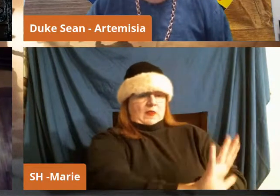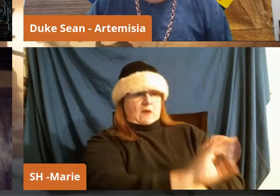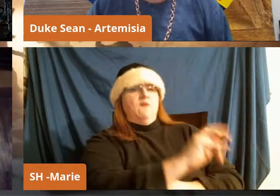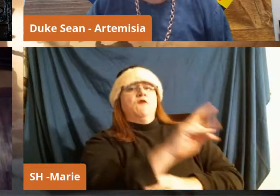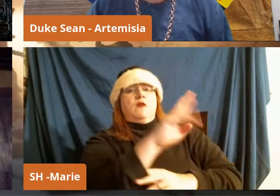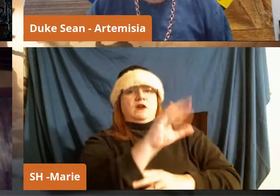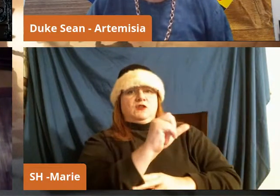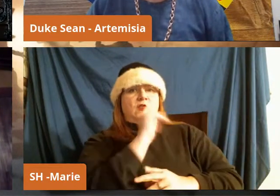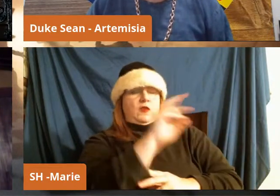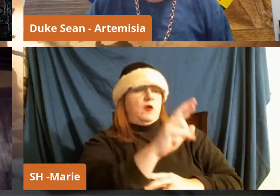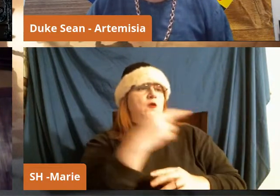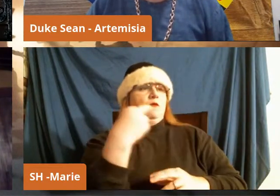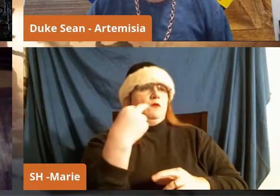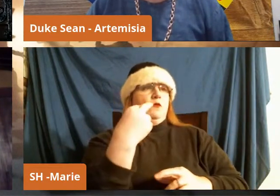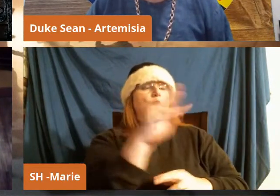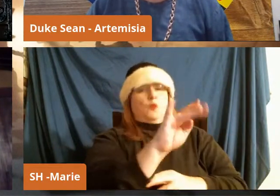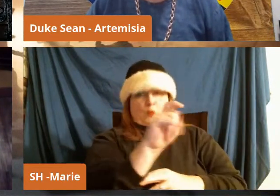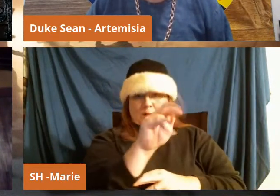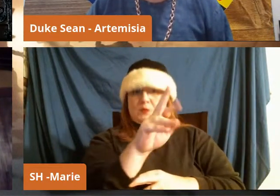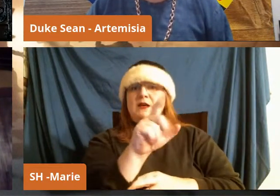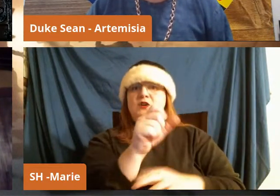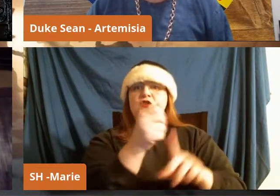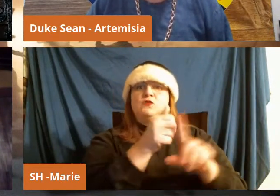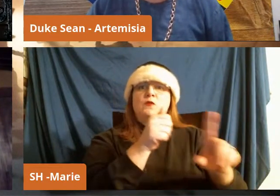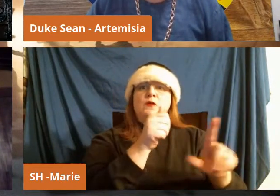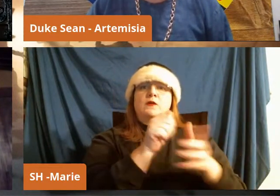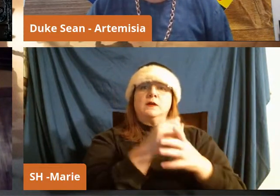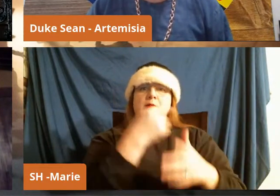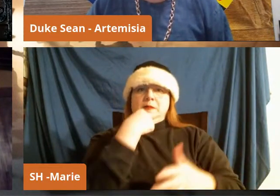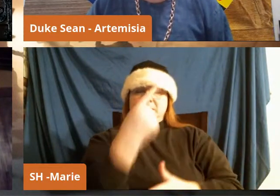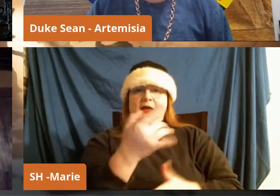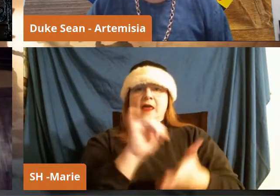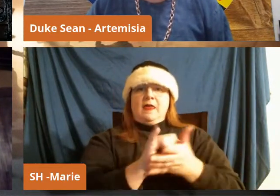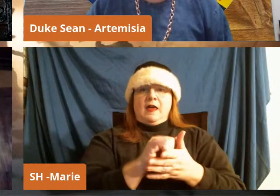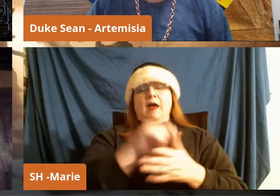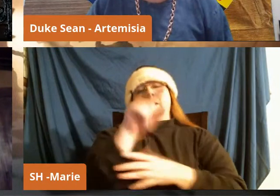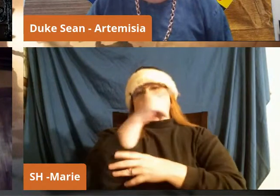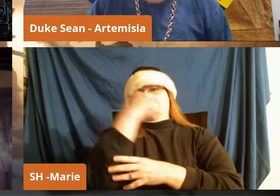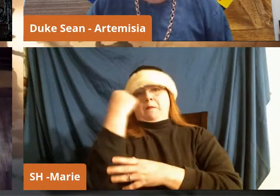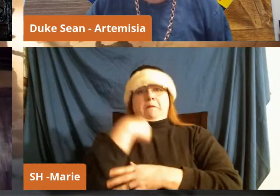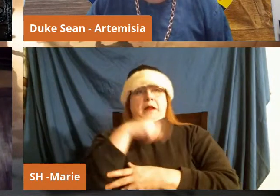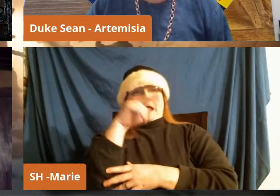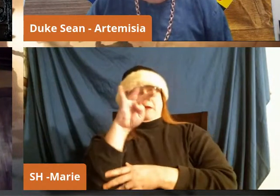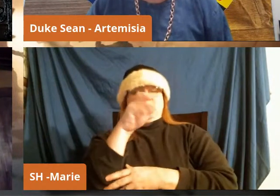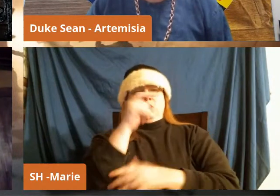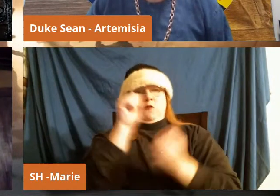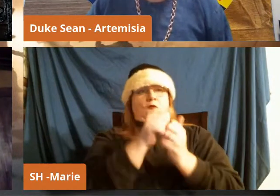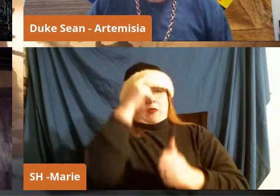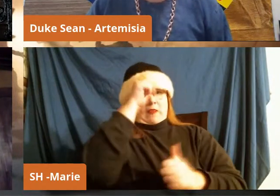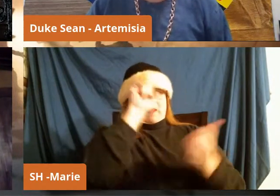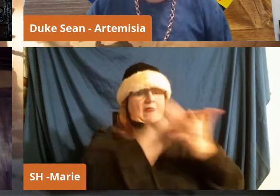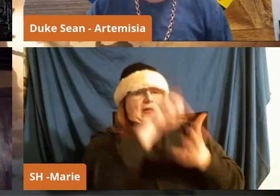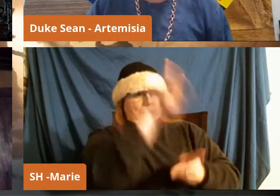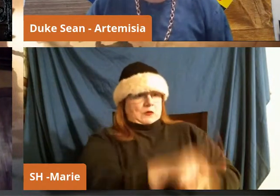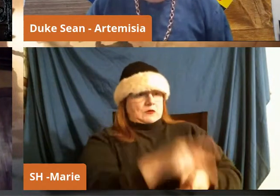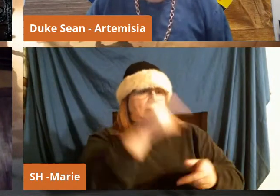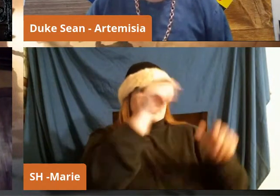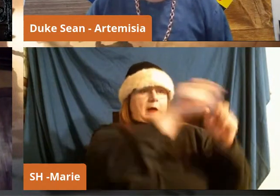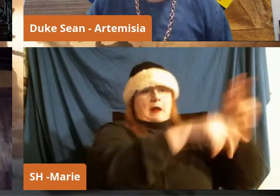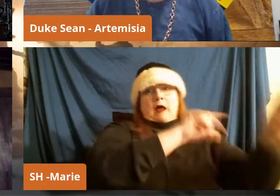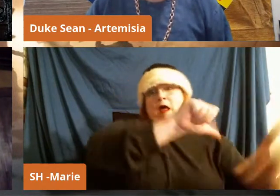their reputation. And you're saying that I am the blacksmith for that particular lord, and people